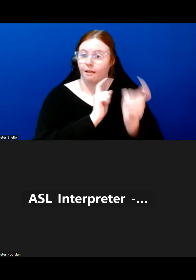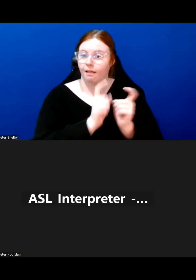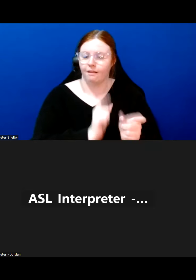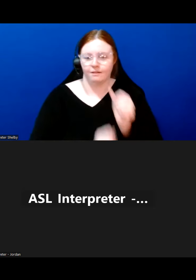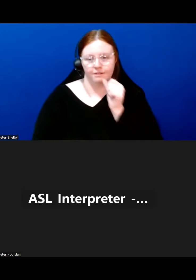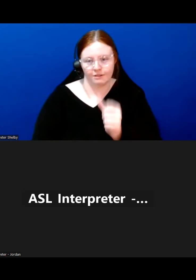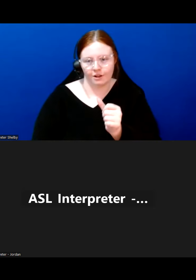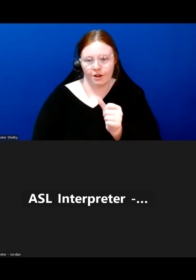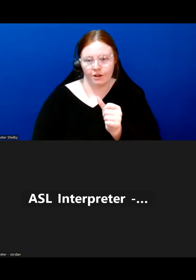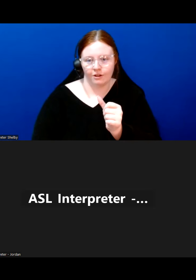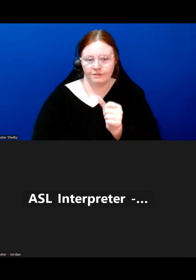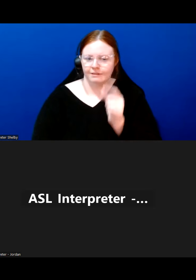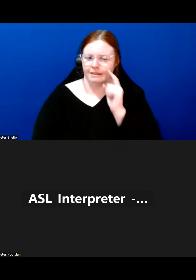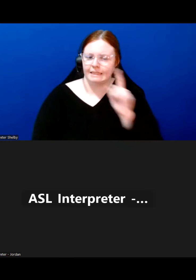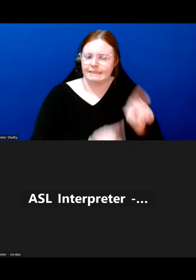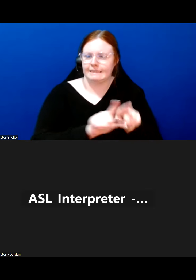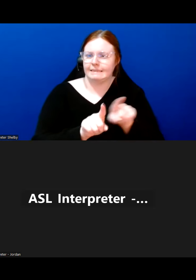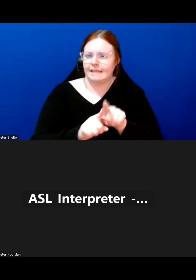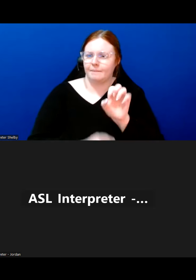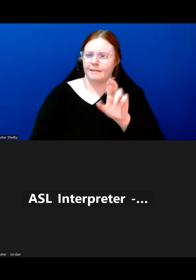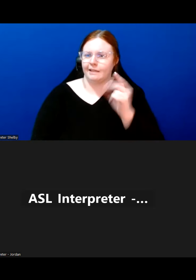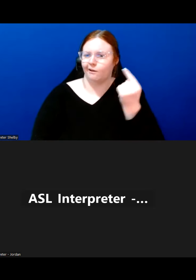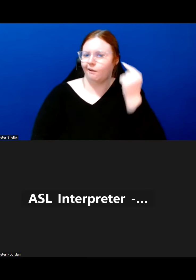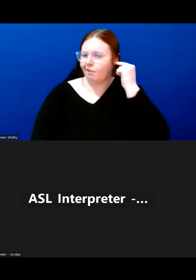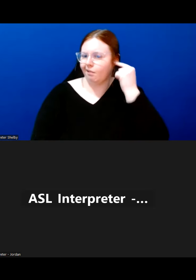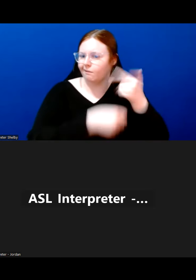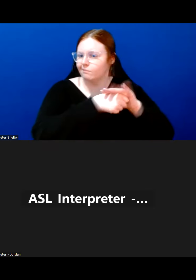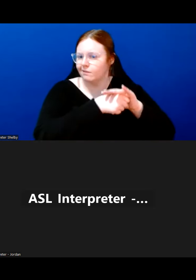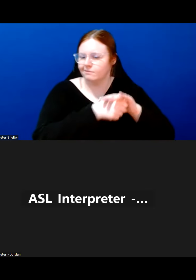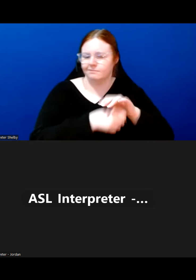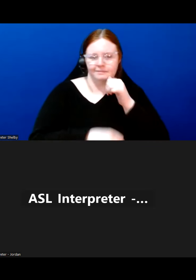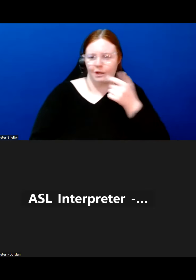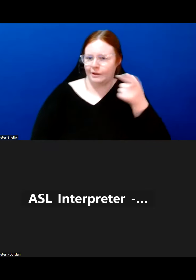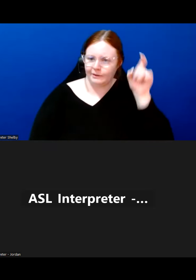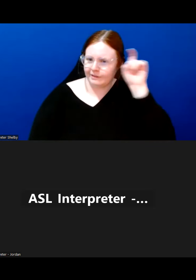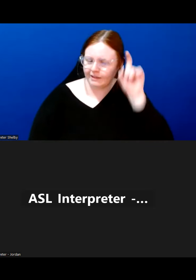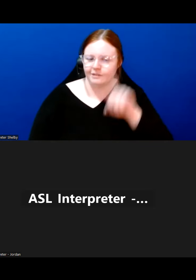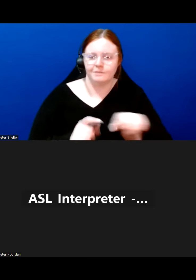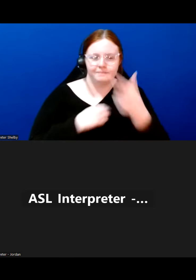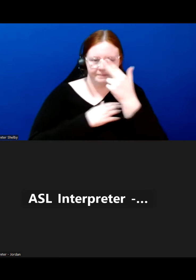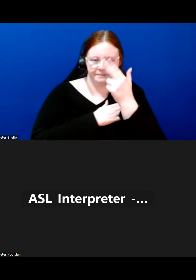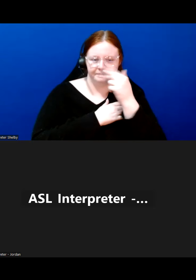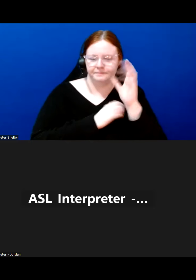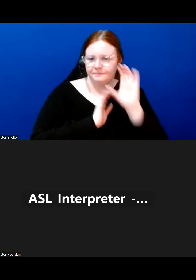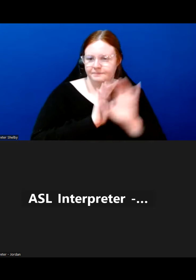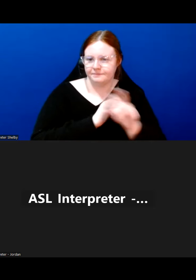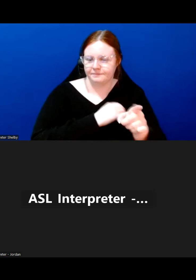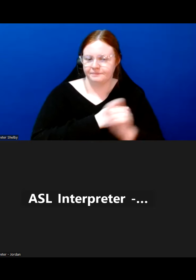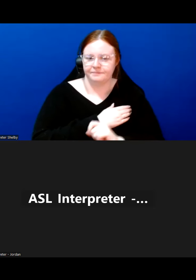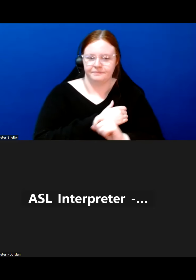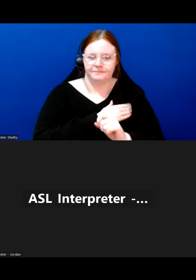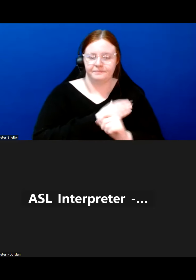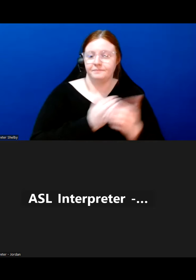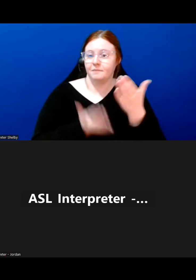more closer to an earplug than a hearing aid itself. Anyway, just a little funny one. Some of you may know somebody who